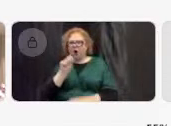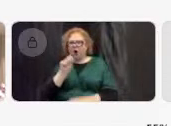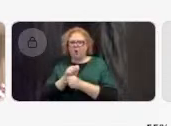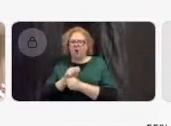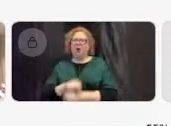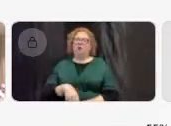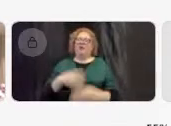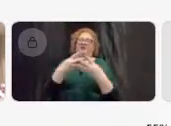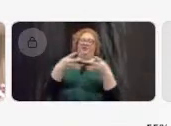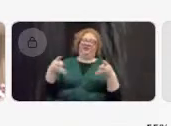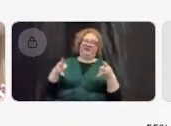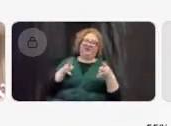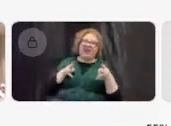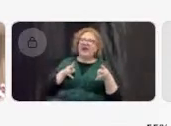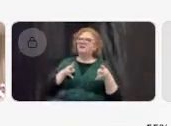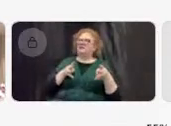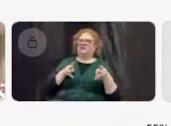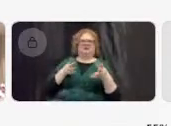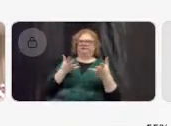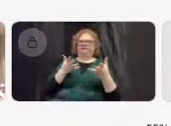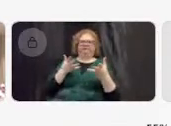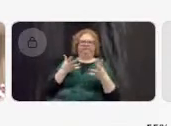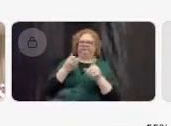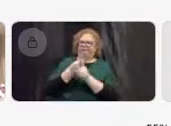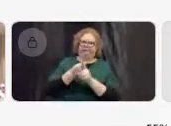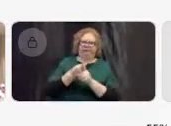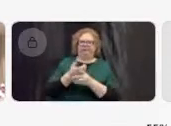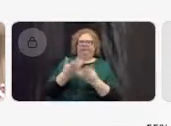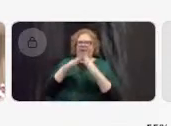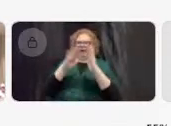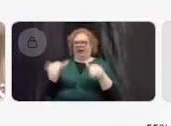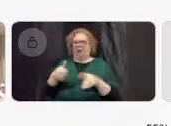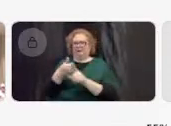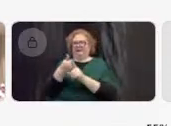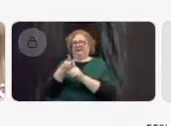been hit. So the list goes on, and